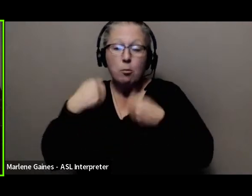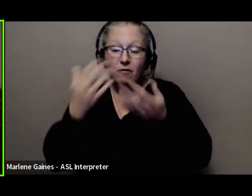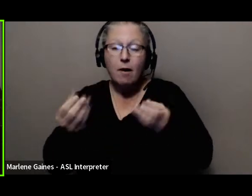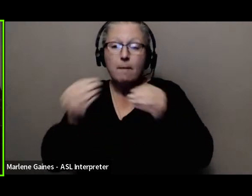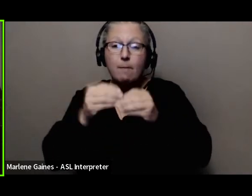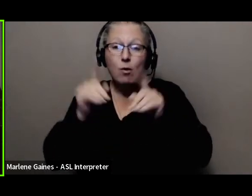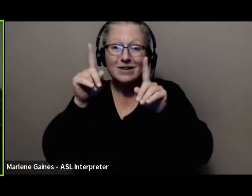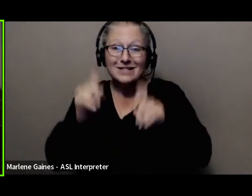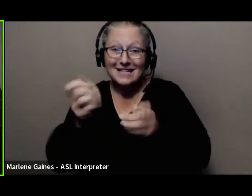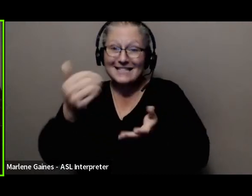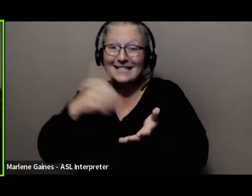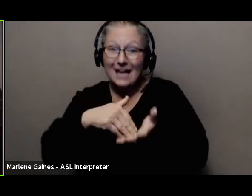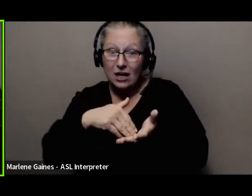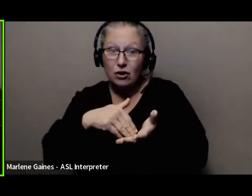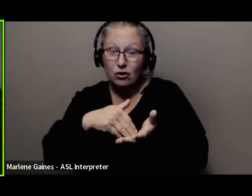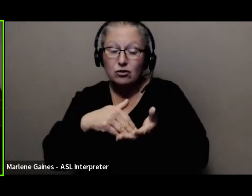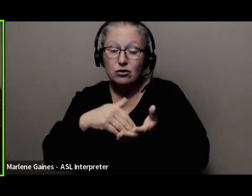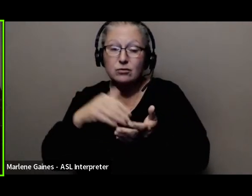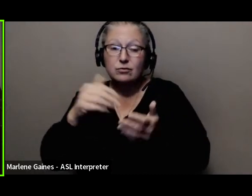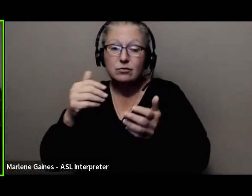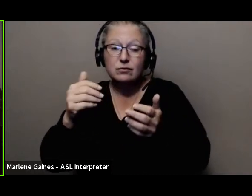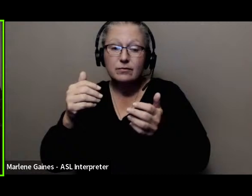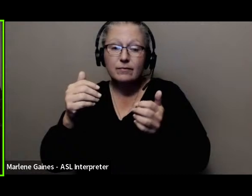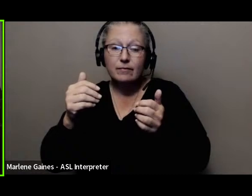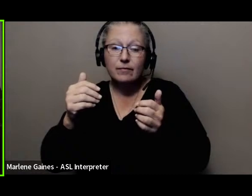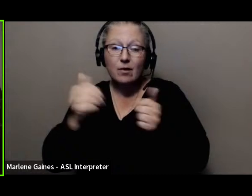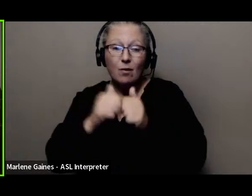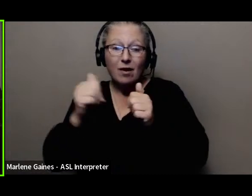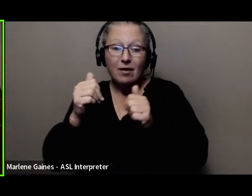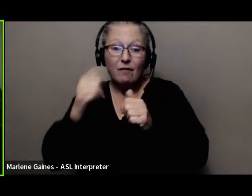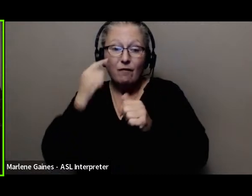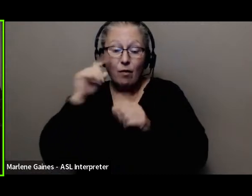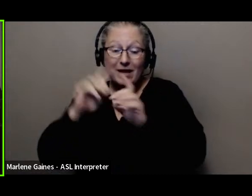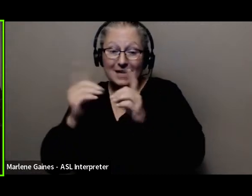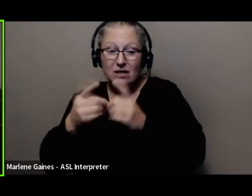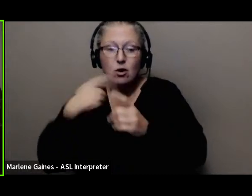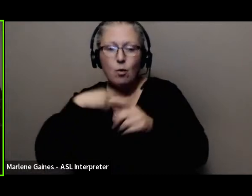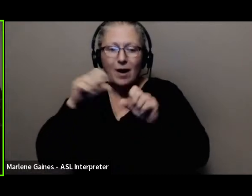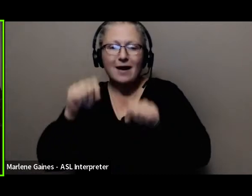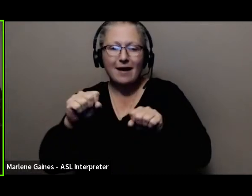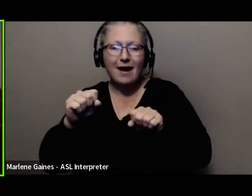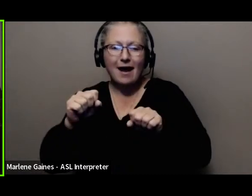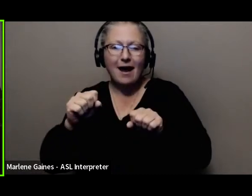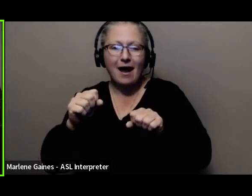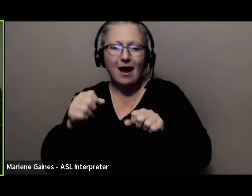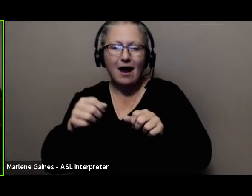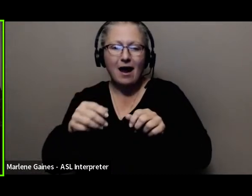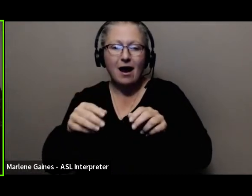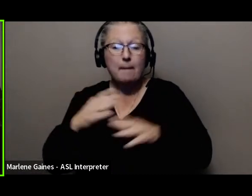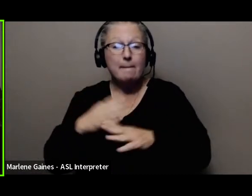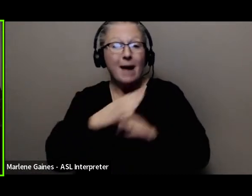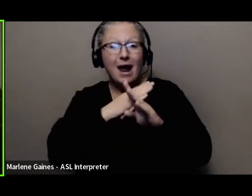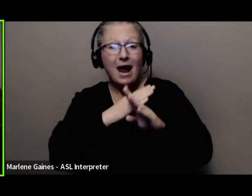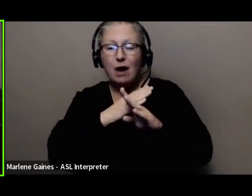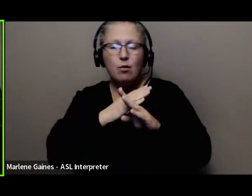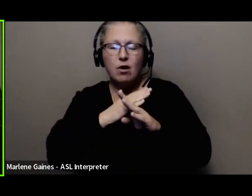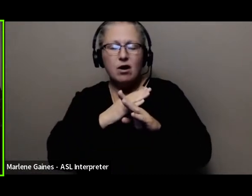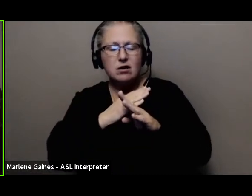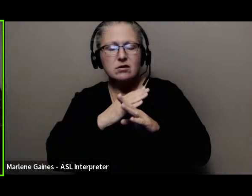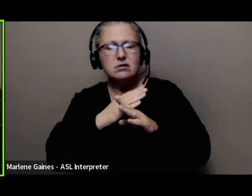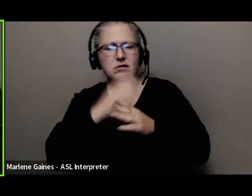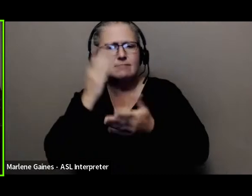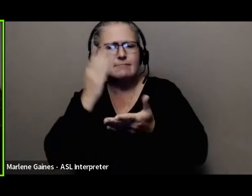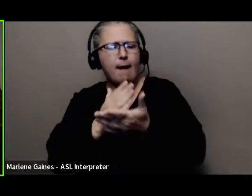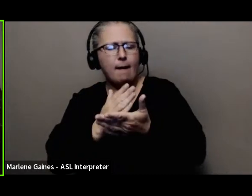testing centers with the district, we can close some of these barriers and ensure that all